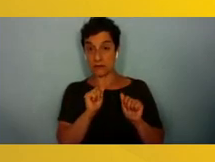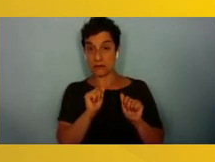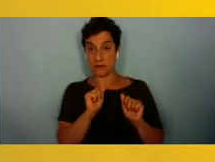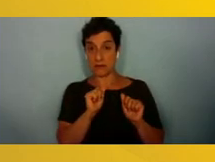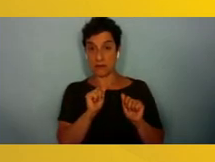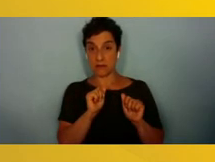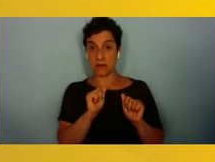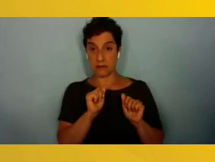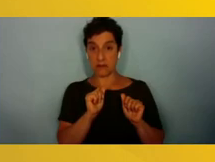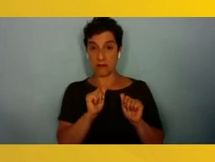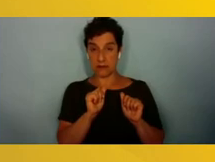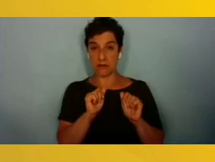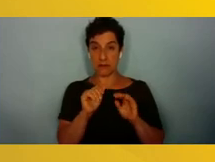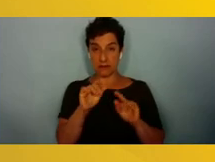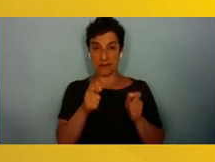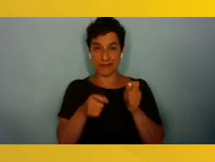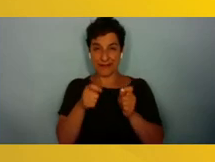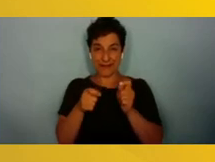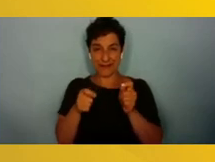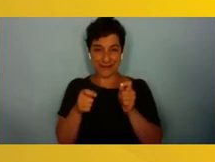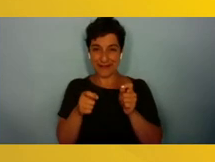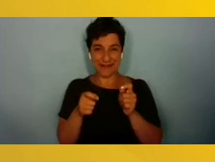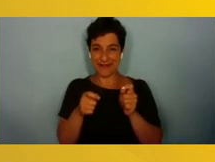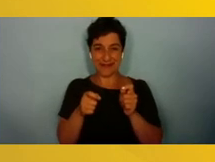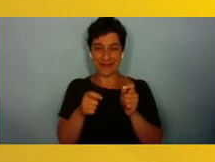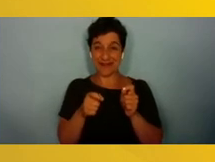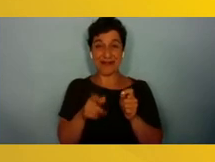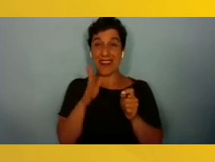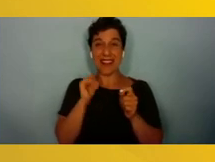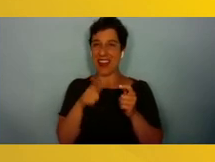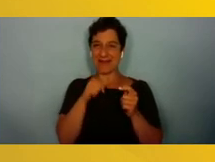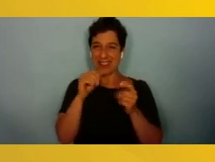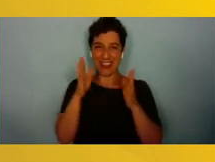Okay, so we did not do very well helping the whales on that one.